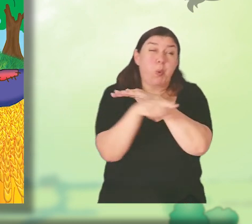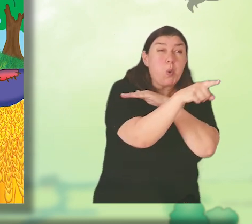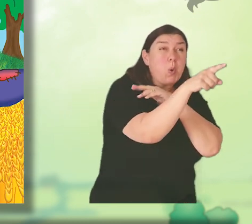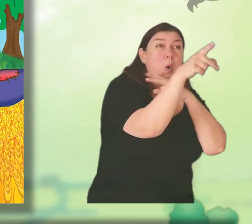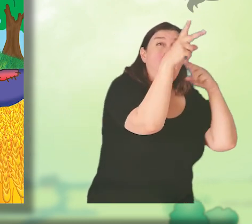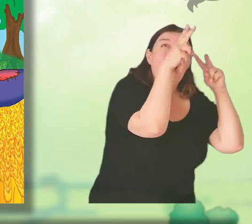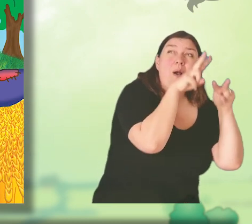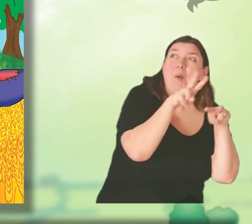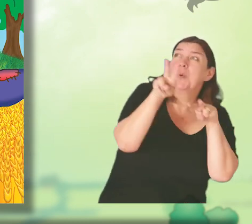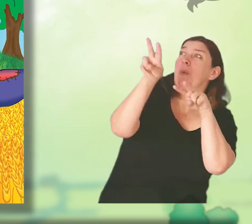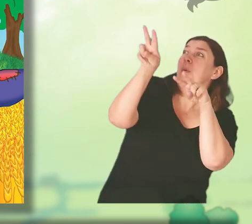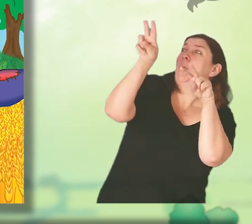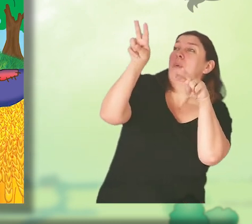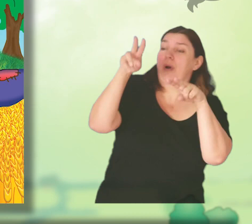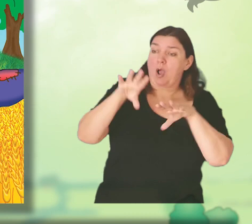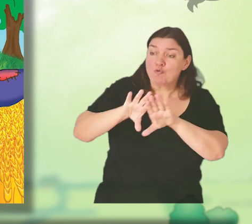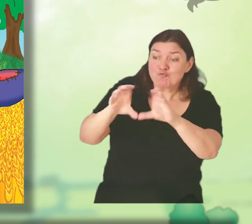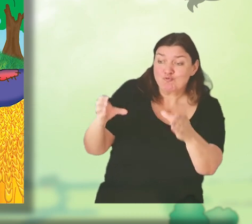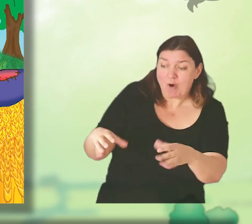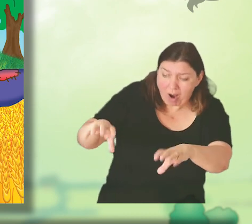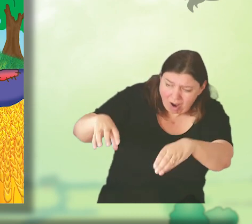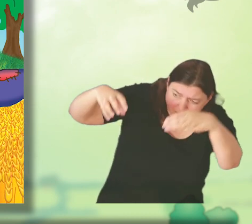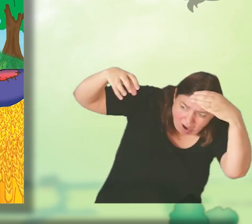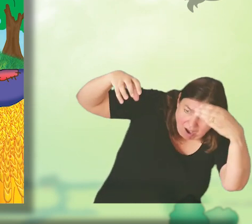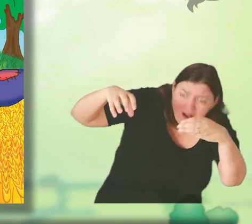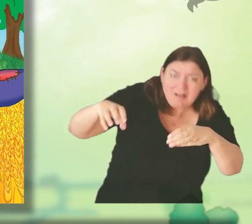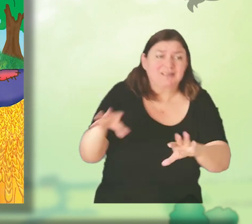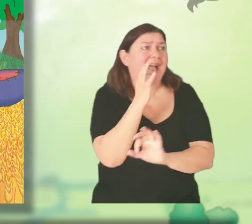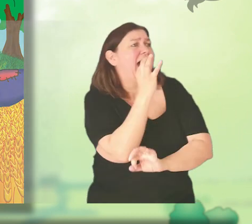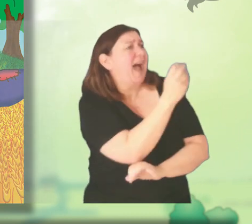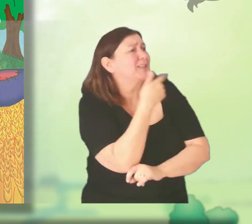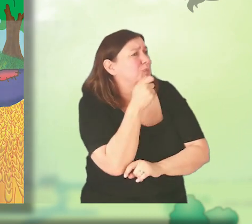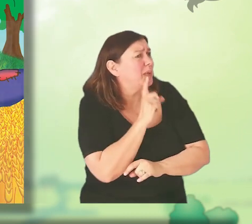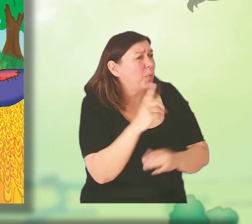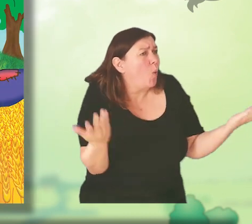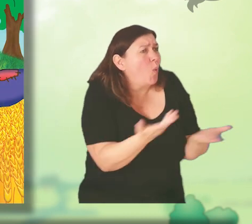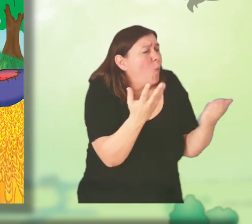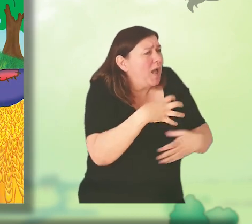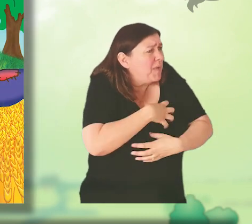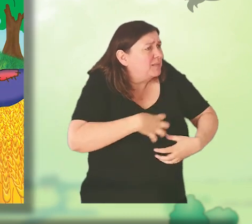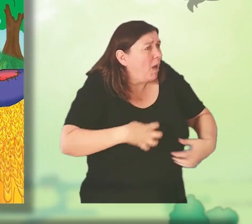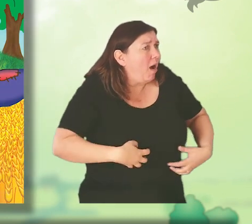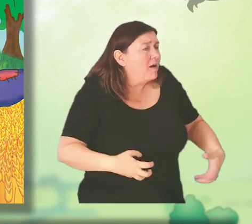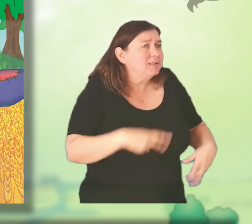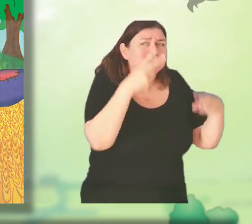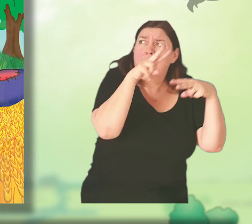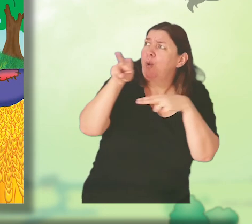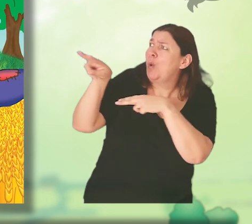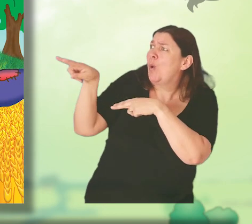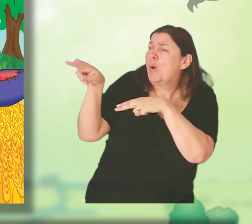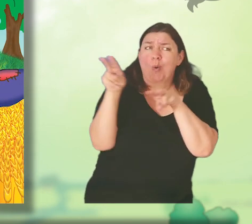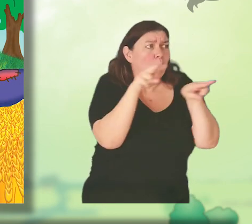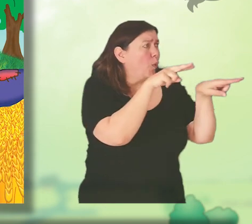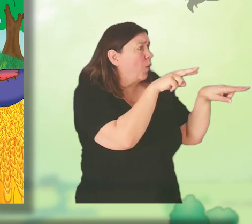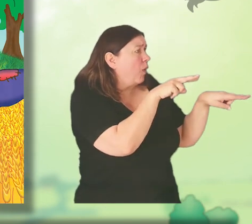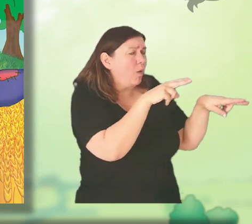She quickly ran out and glanced into the sky. She looked under rocks and asked everyone nearby. She looked to the east and she looked to the